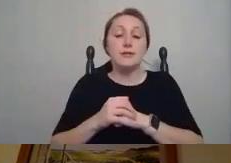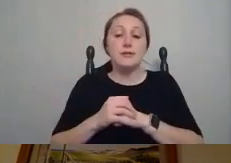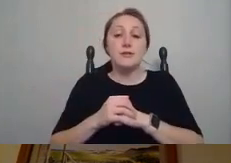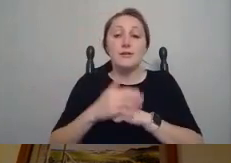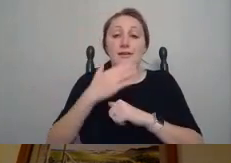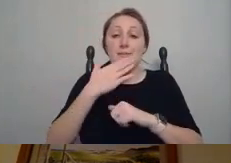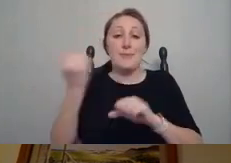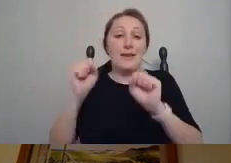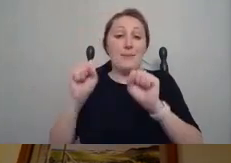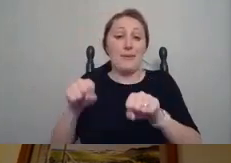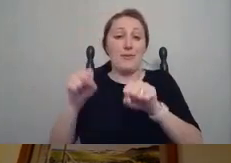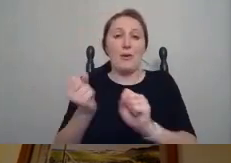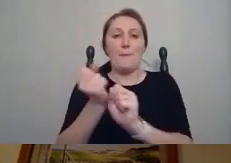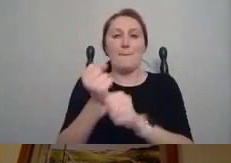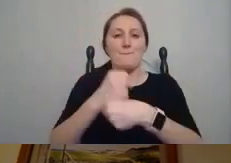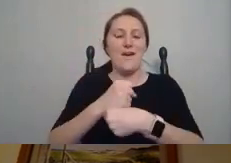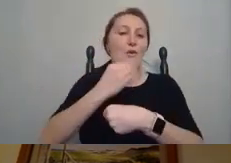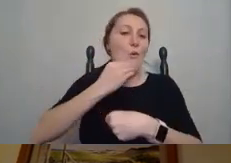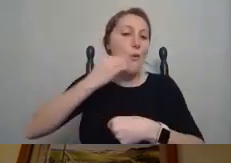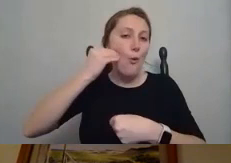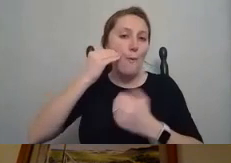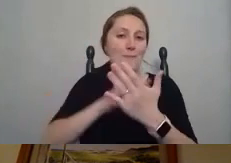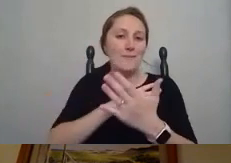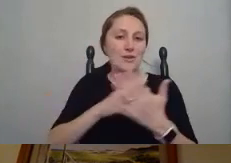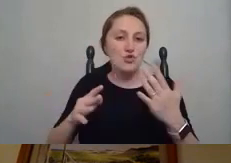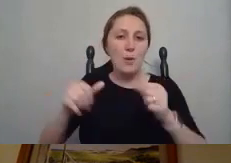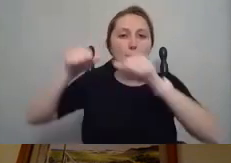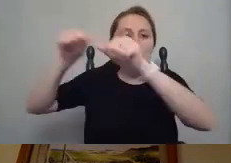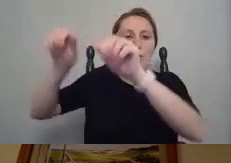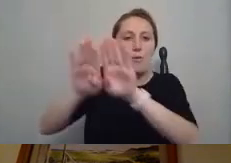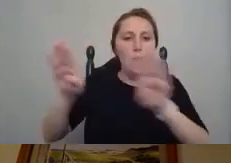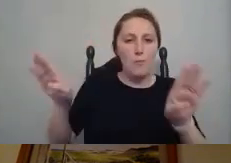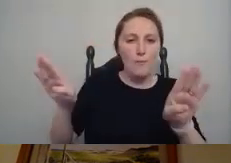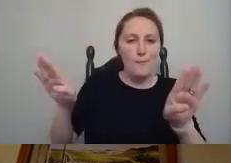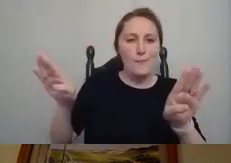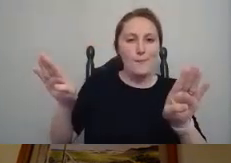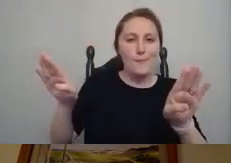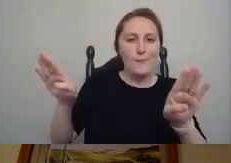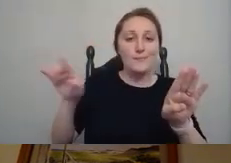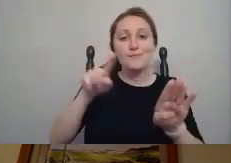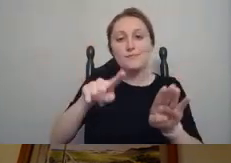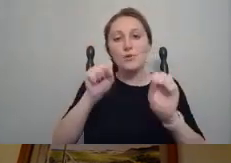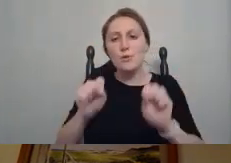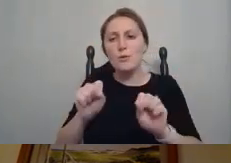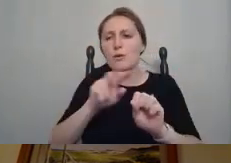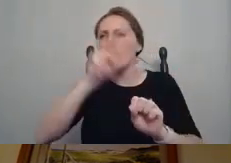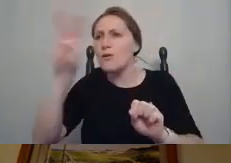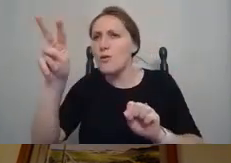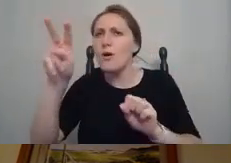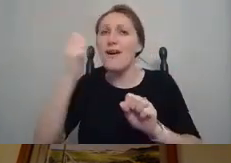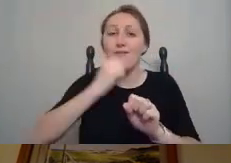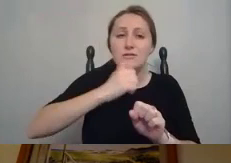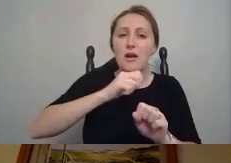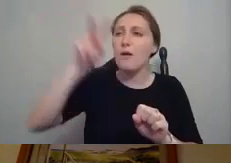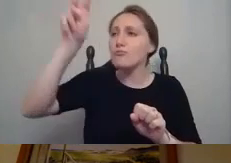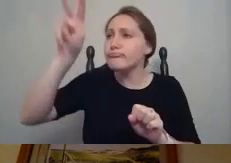a household schedule and put it up on the wall somewhere, so that you can refer to it, you can go over it with your kids each day, and